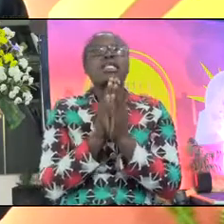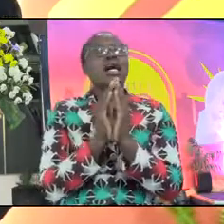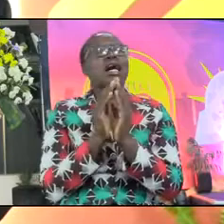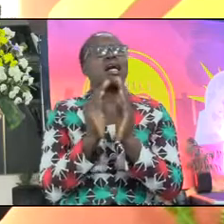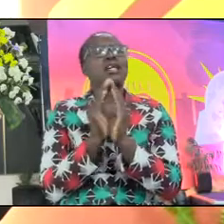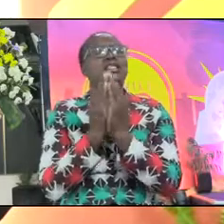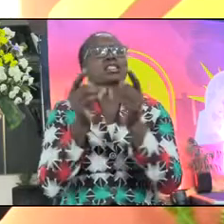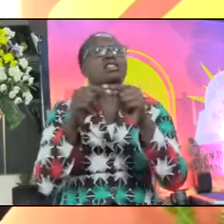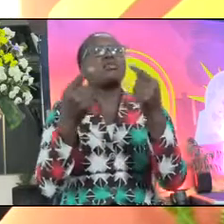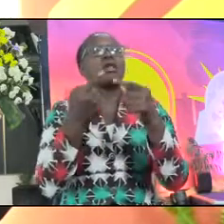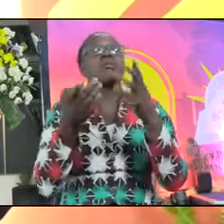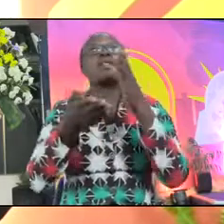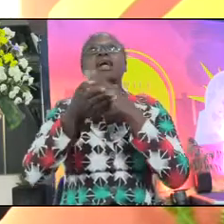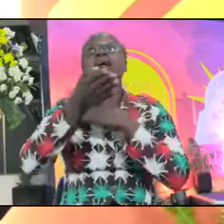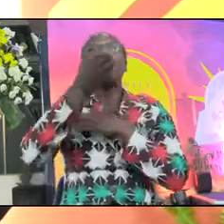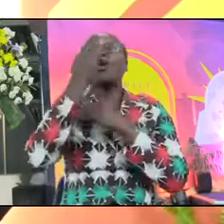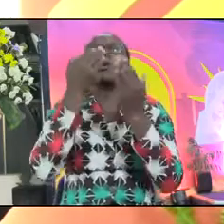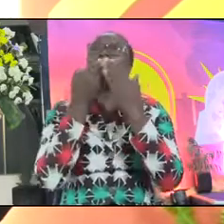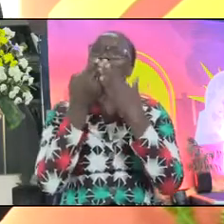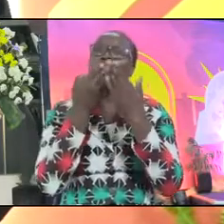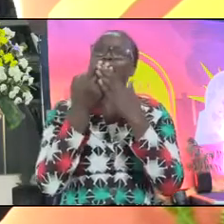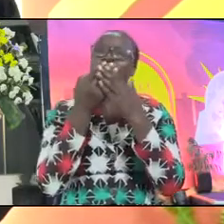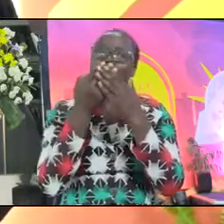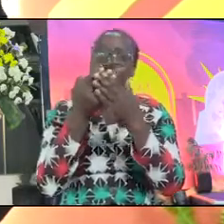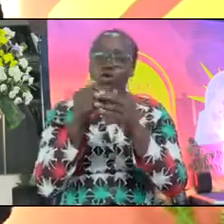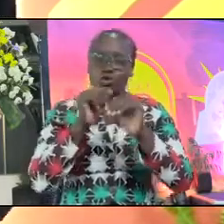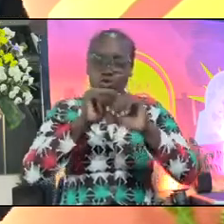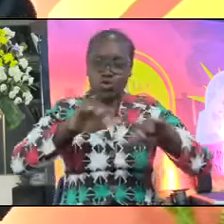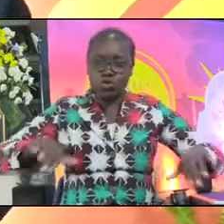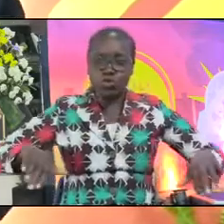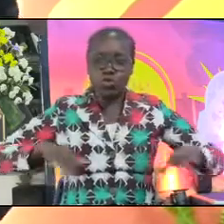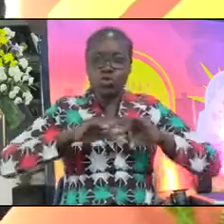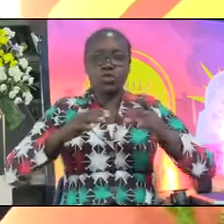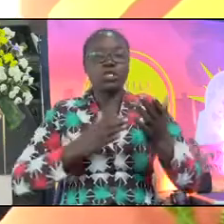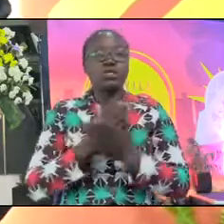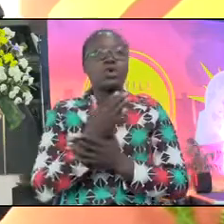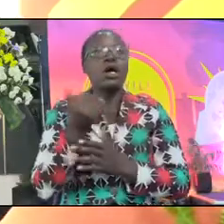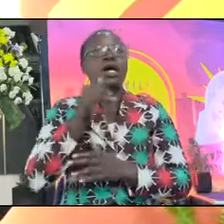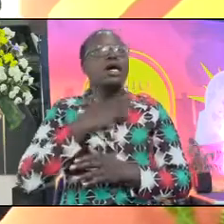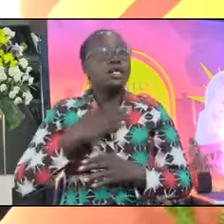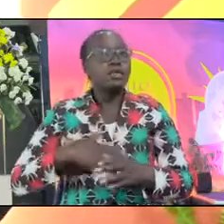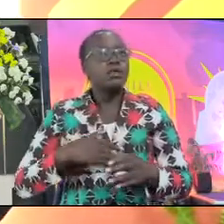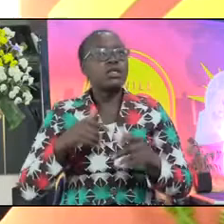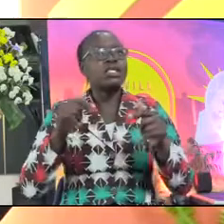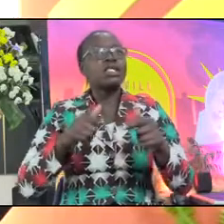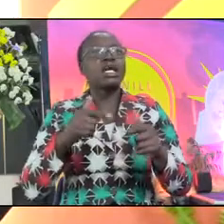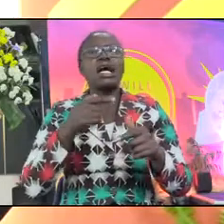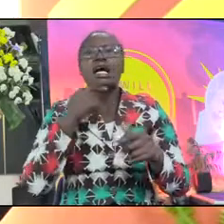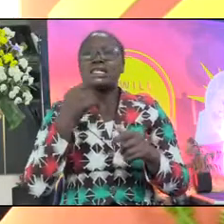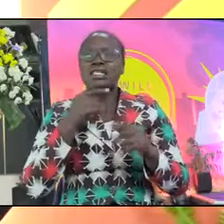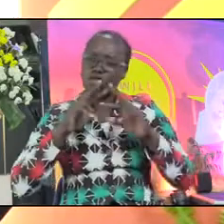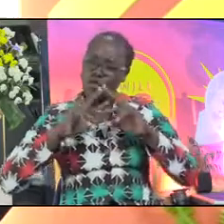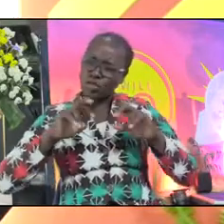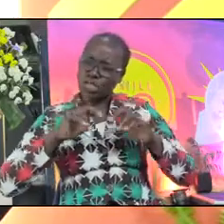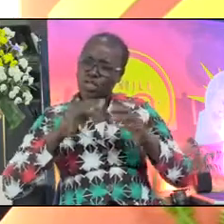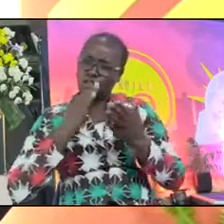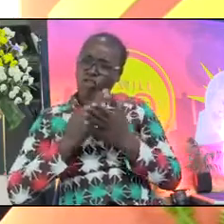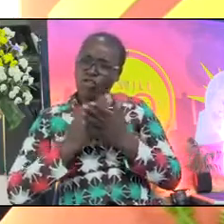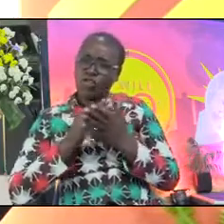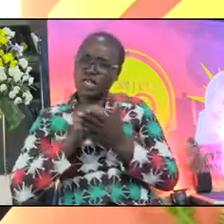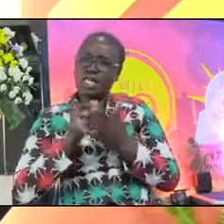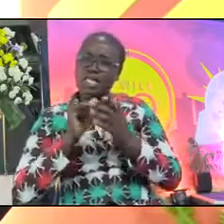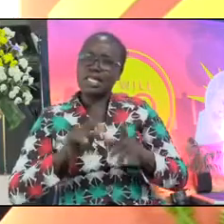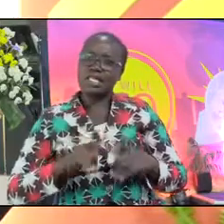shipwreck. But thank God there was also a shore. Is there anybody here today who's excited about the fact that